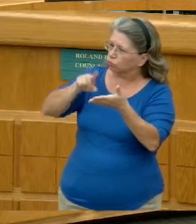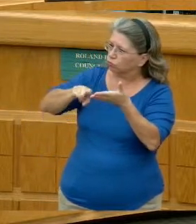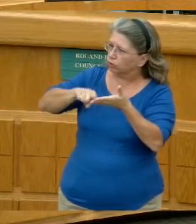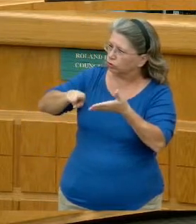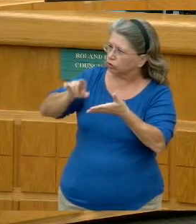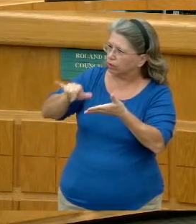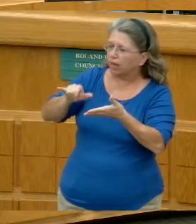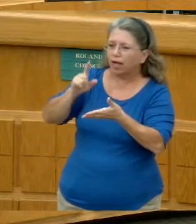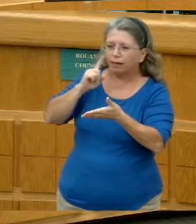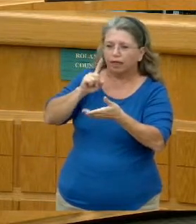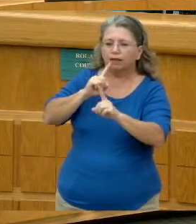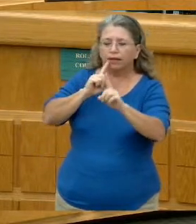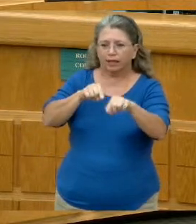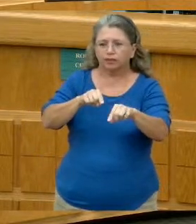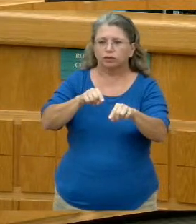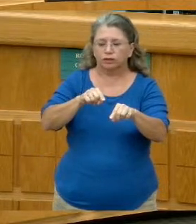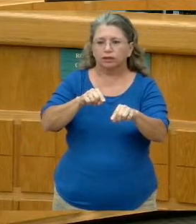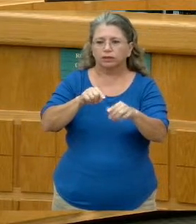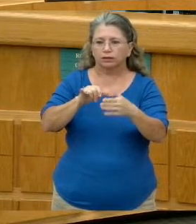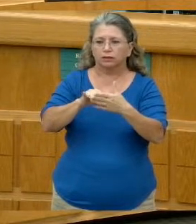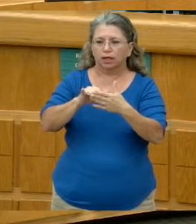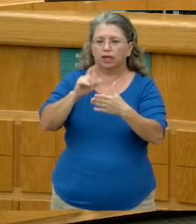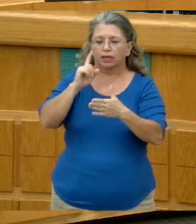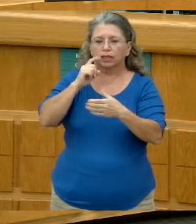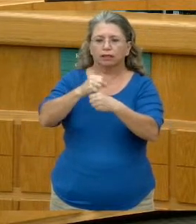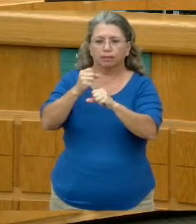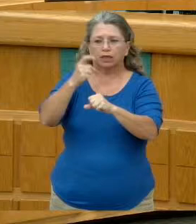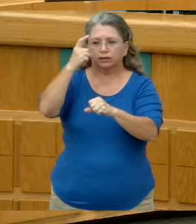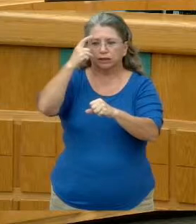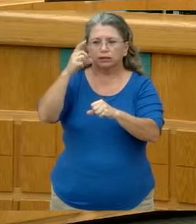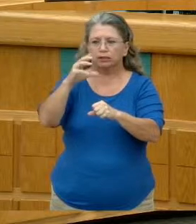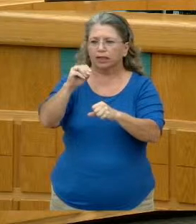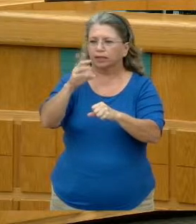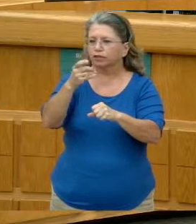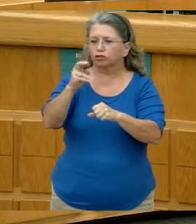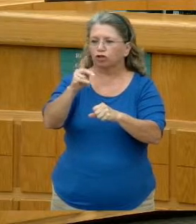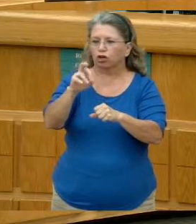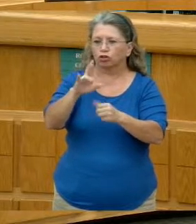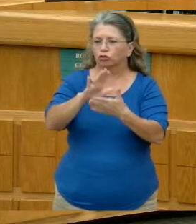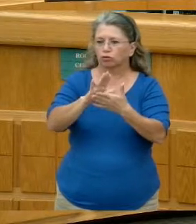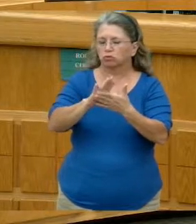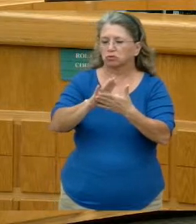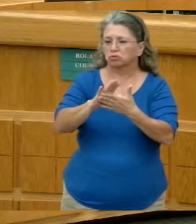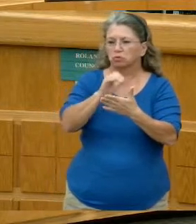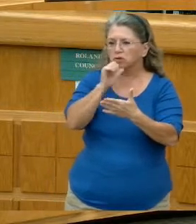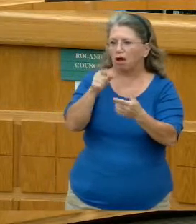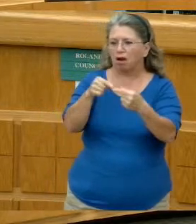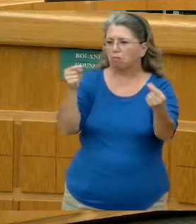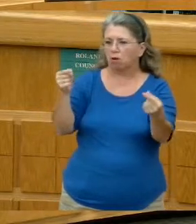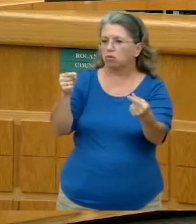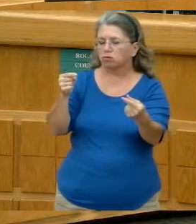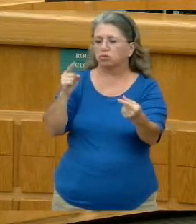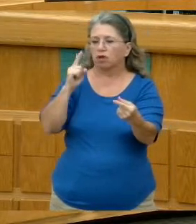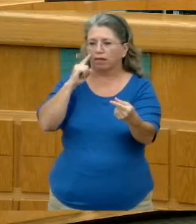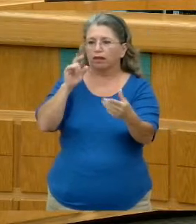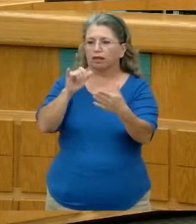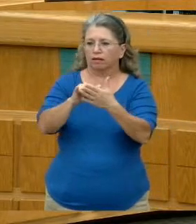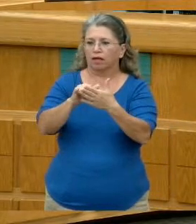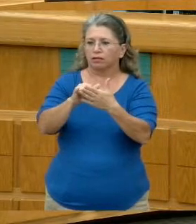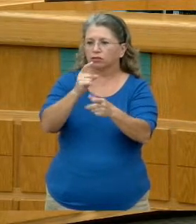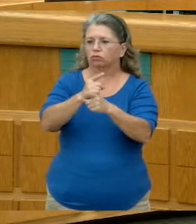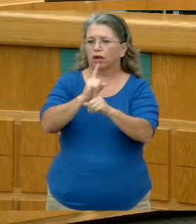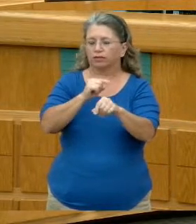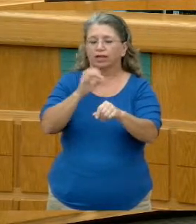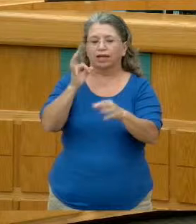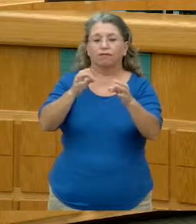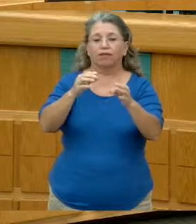the answer is that I think it makes sense, and they didn't seem to be opposed to that. So I think that's probably going to be the right answer, is that if